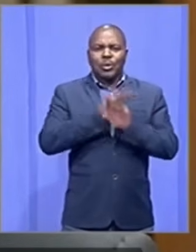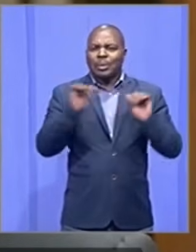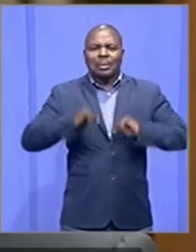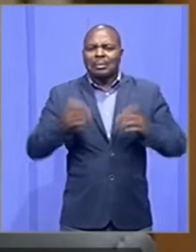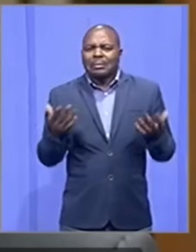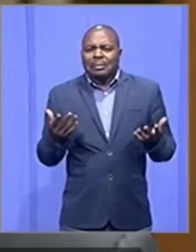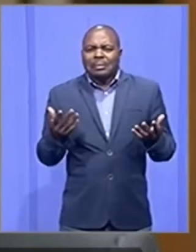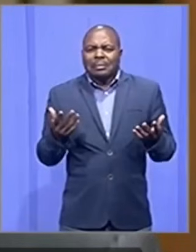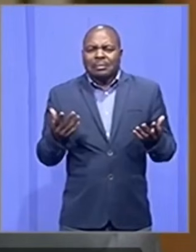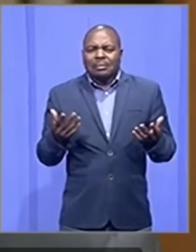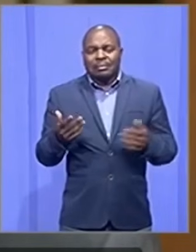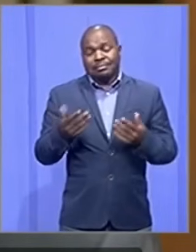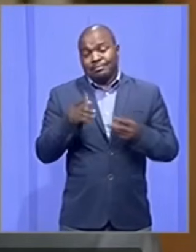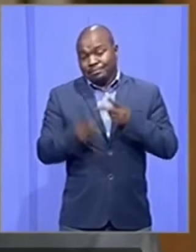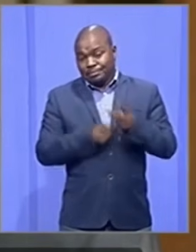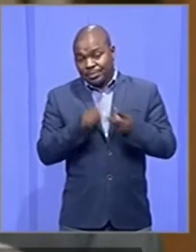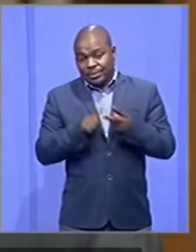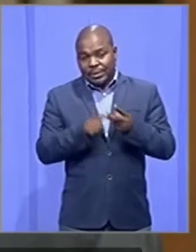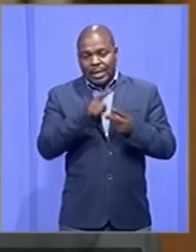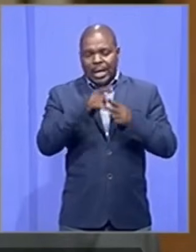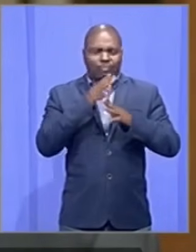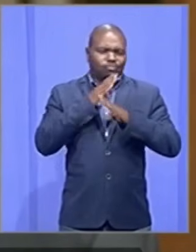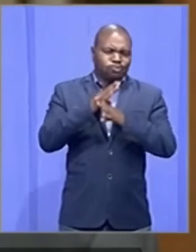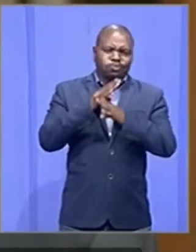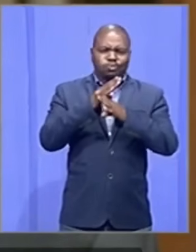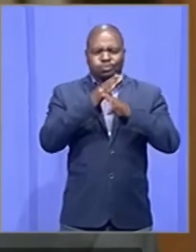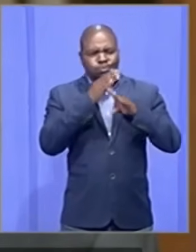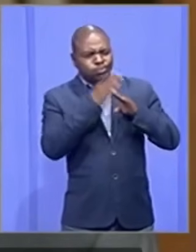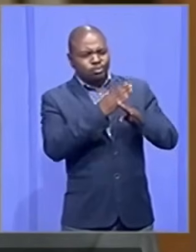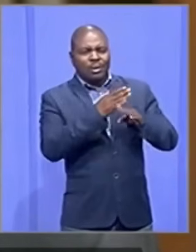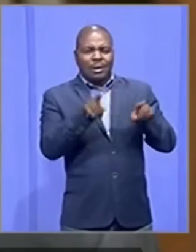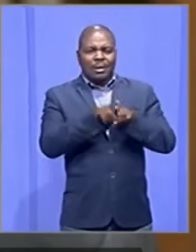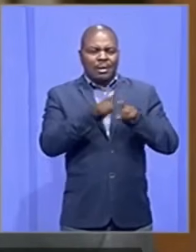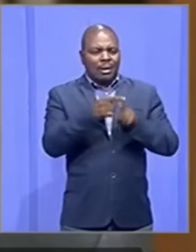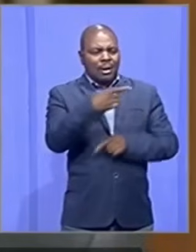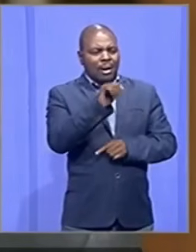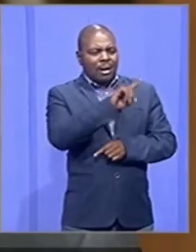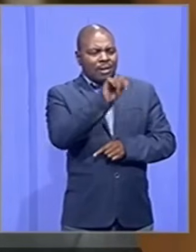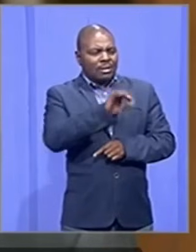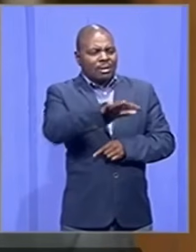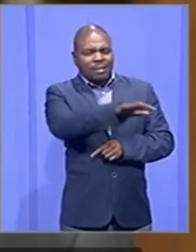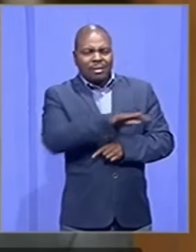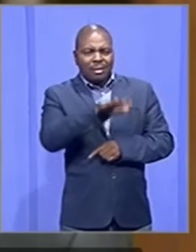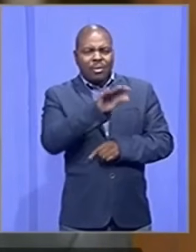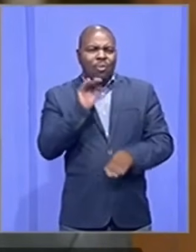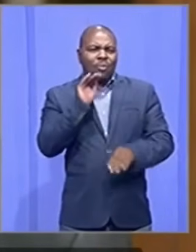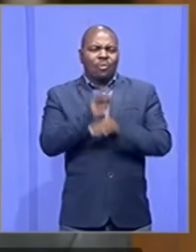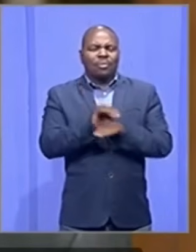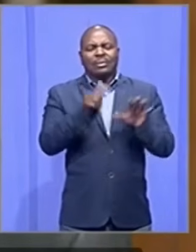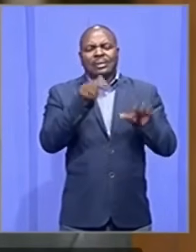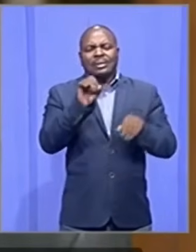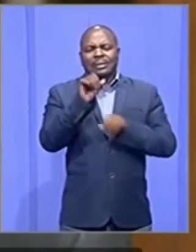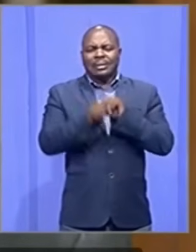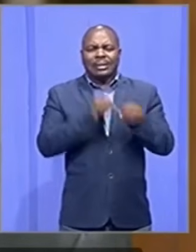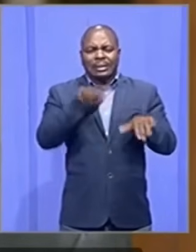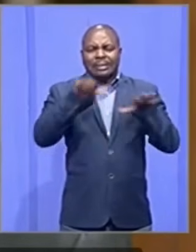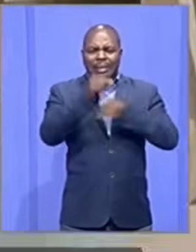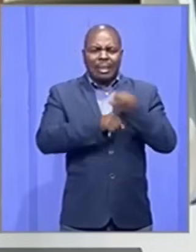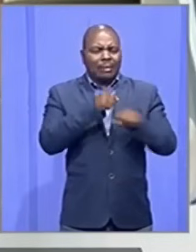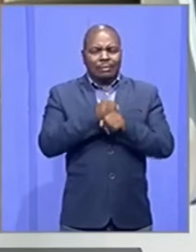And the blockade, for instance, of Gaza for about 16 years, it's